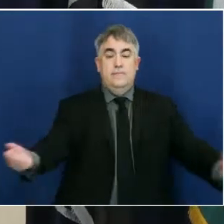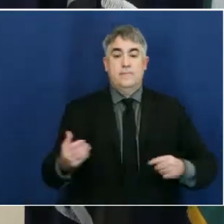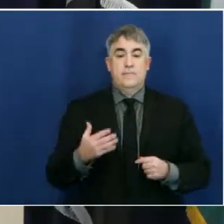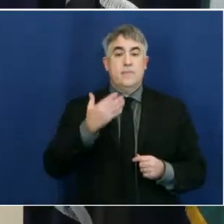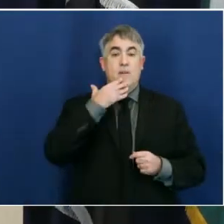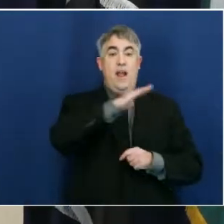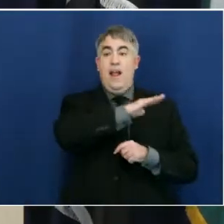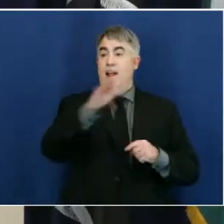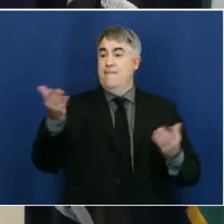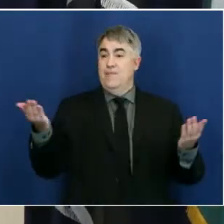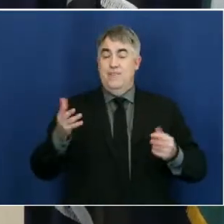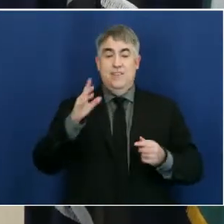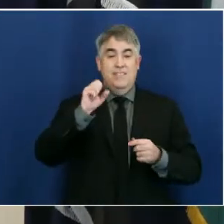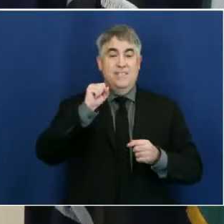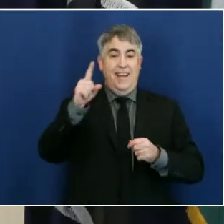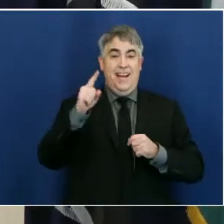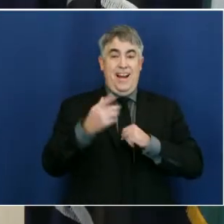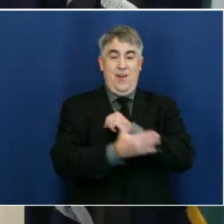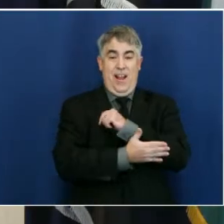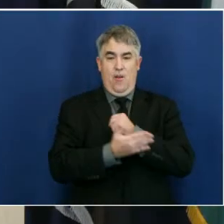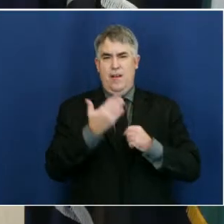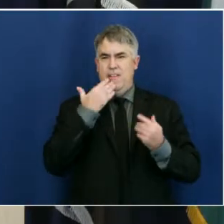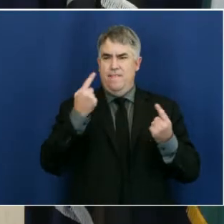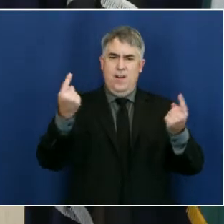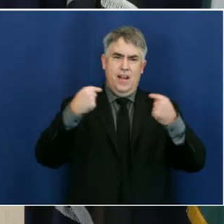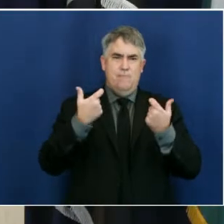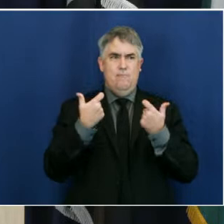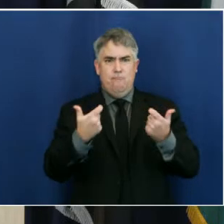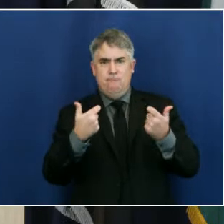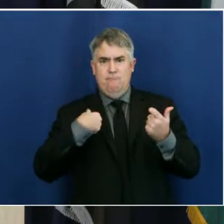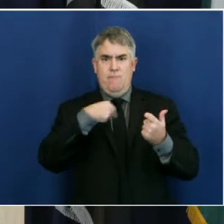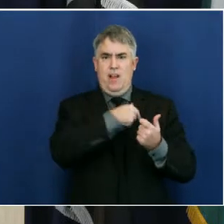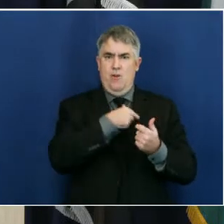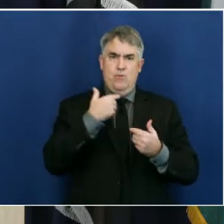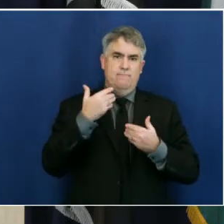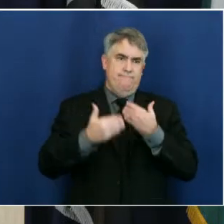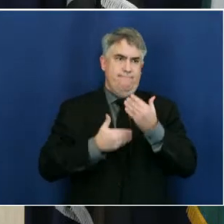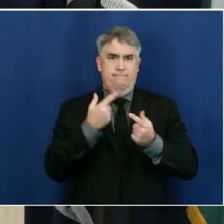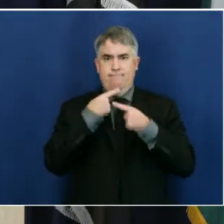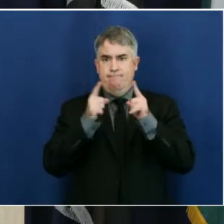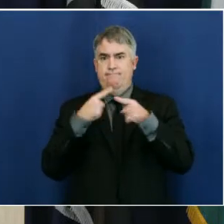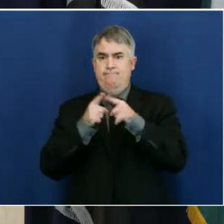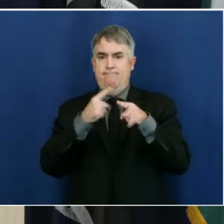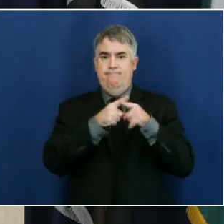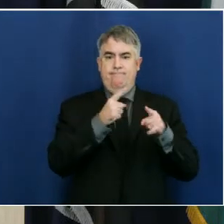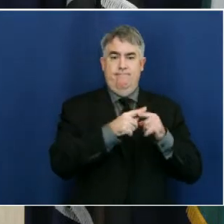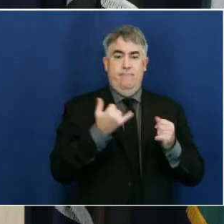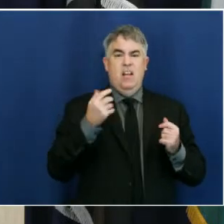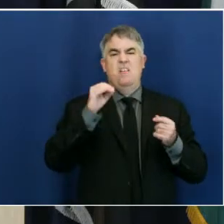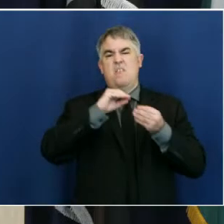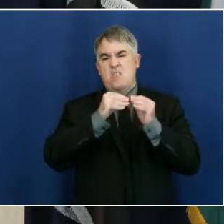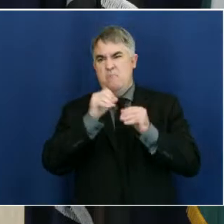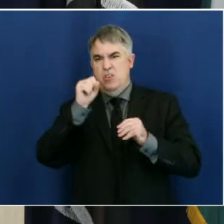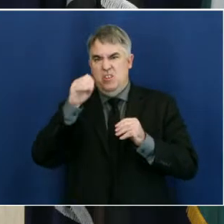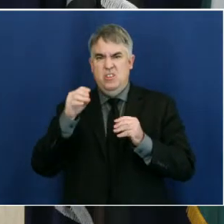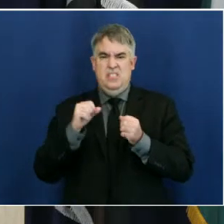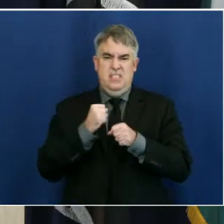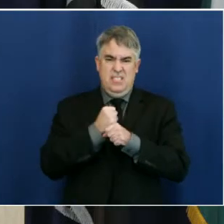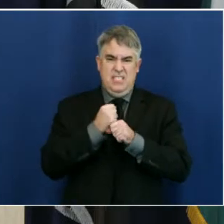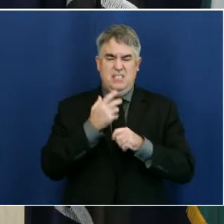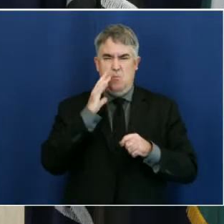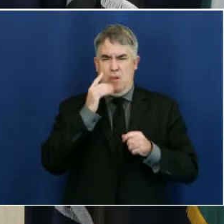Good afternoon. Thank you for joining us today. We're going to walk through our updated numbers in a minute, and there is reason to